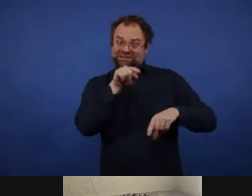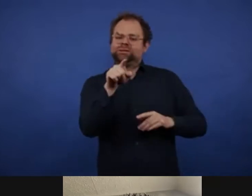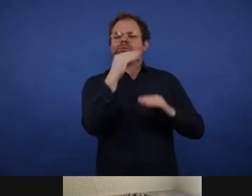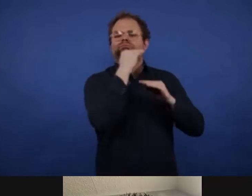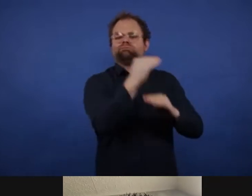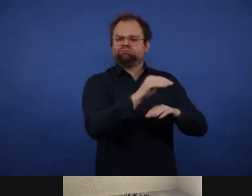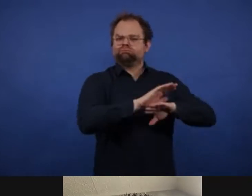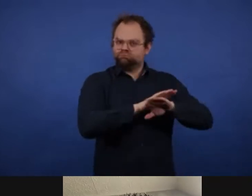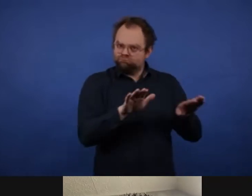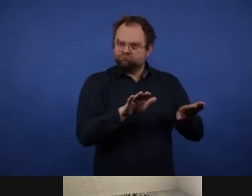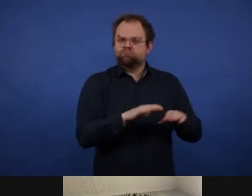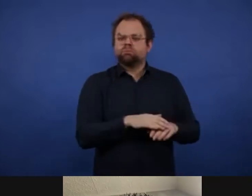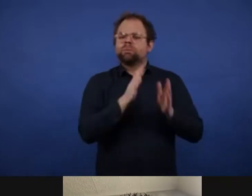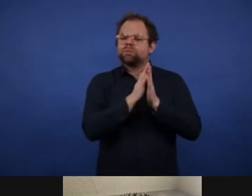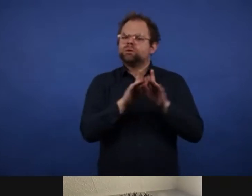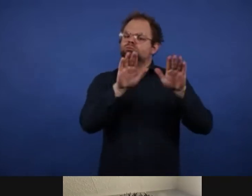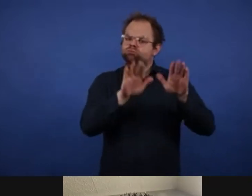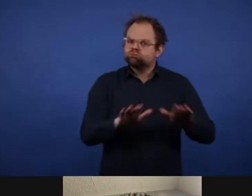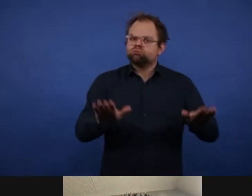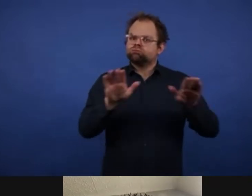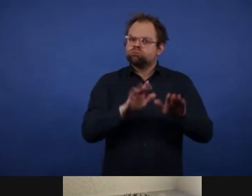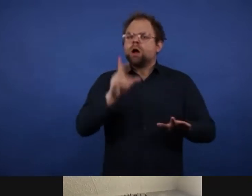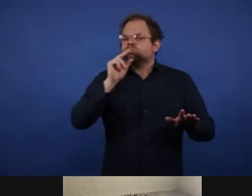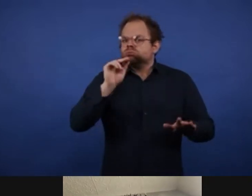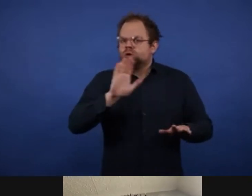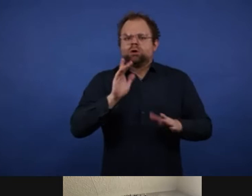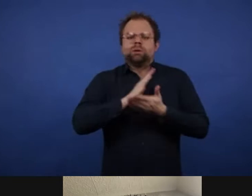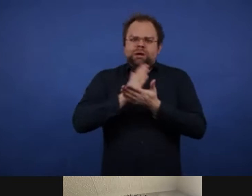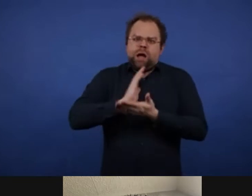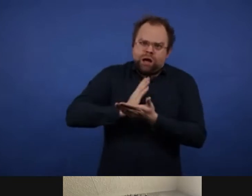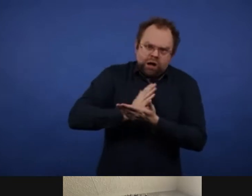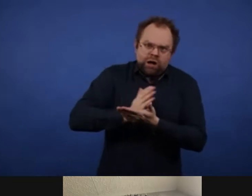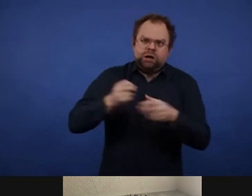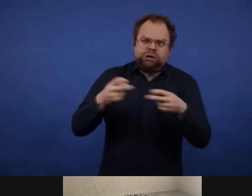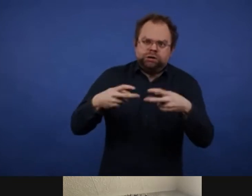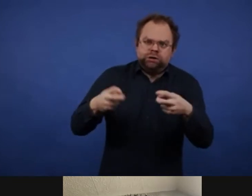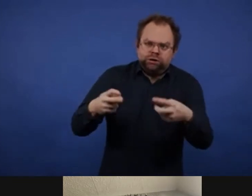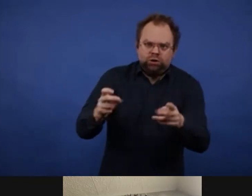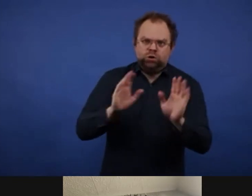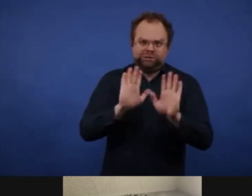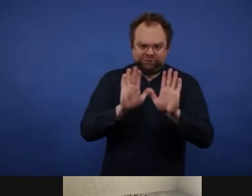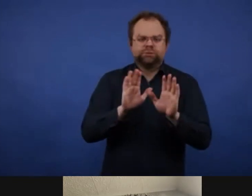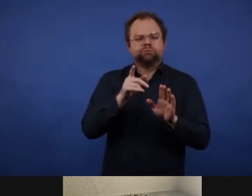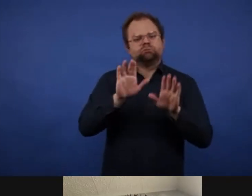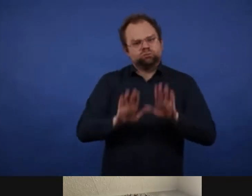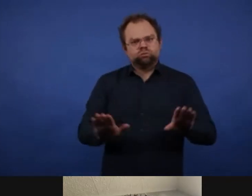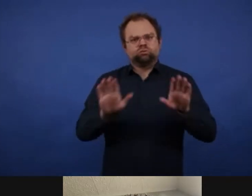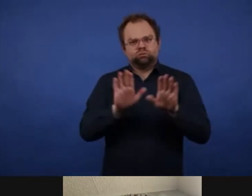participation of all of us here today. Thank you. Gula, I will leave you the floor.